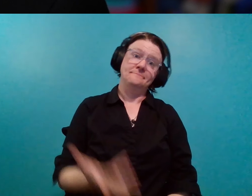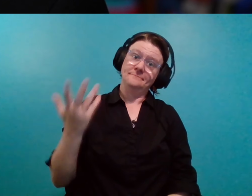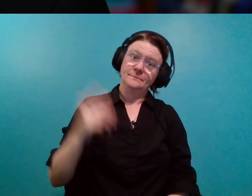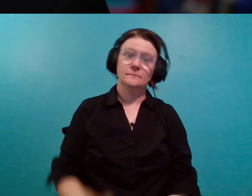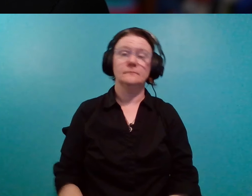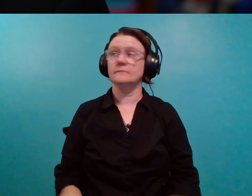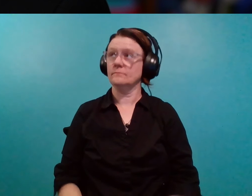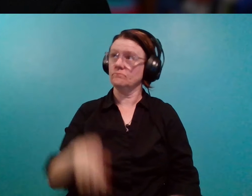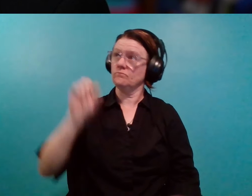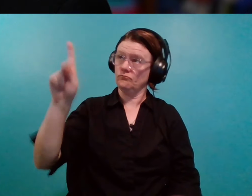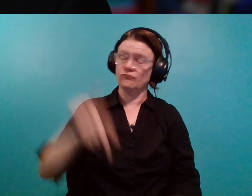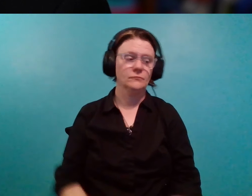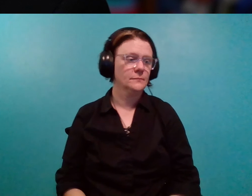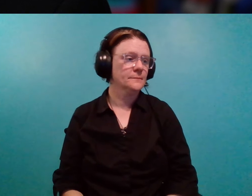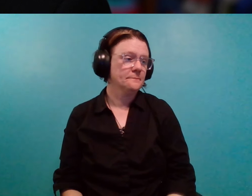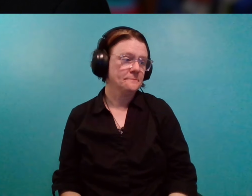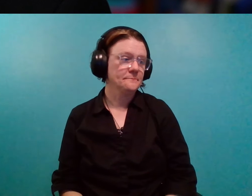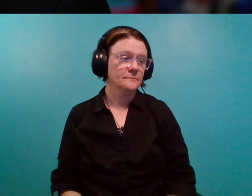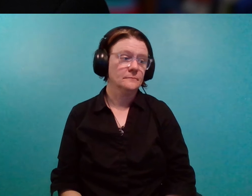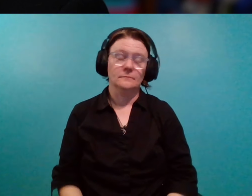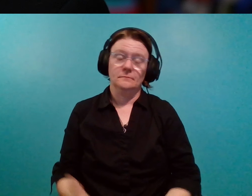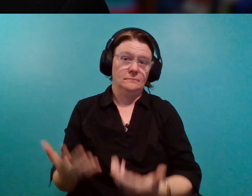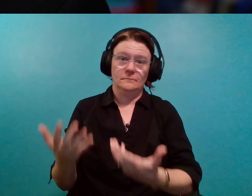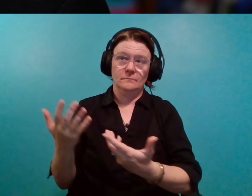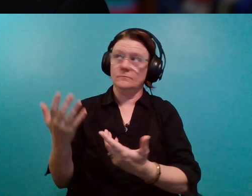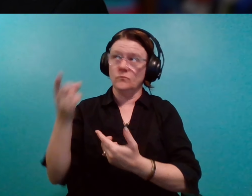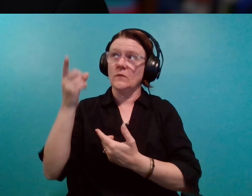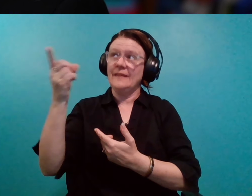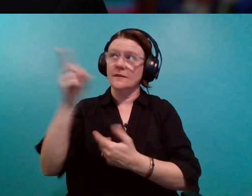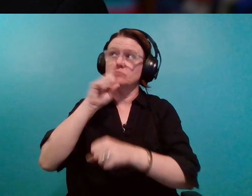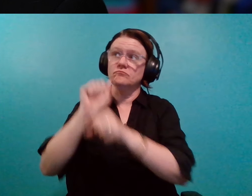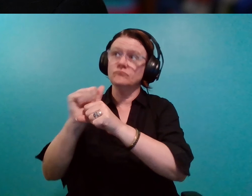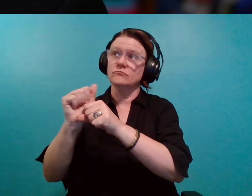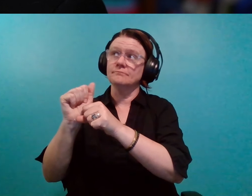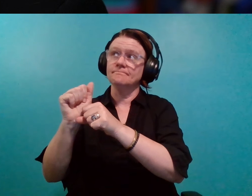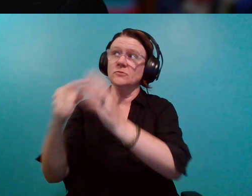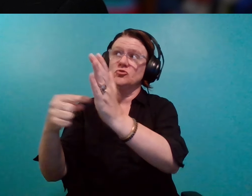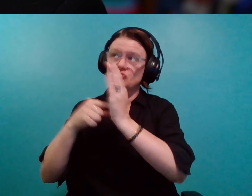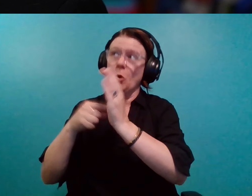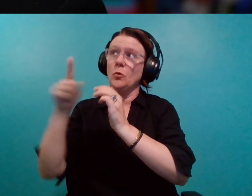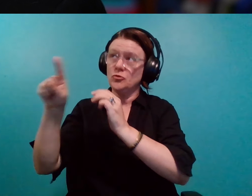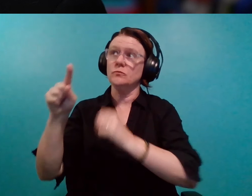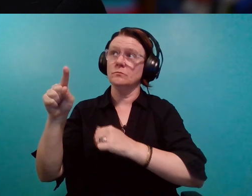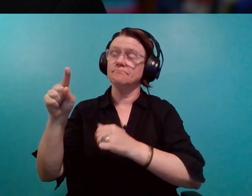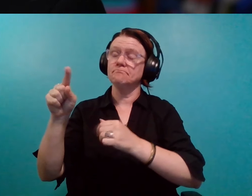you want a commander-in-chief or someone to show that they're disability